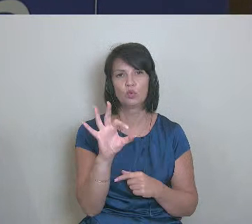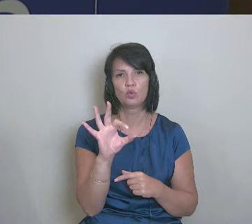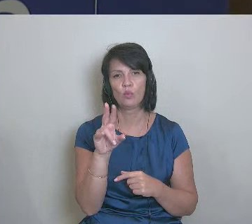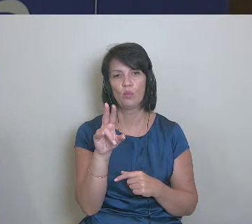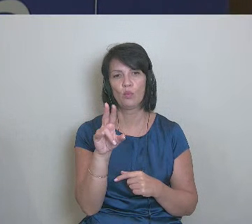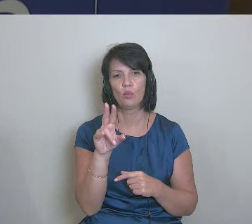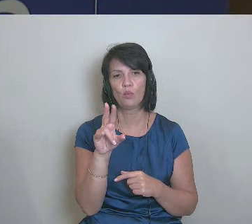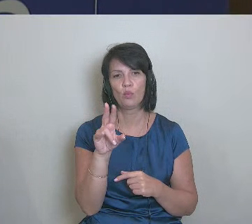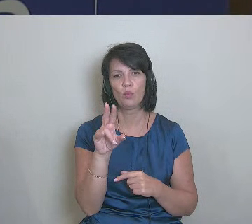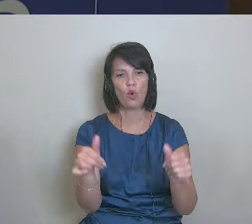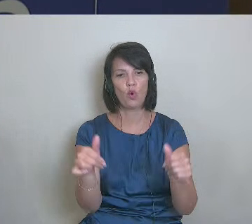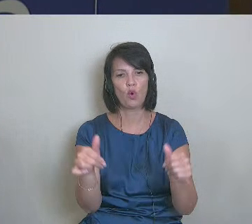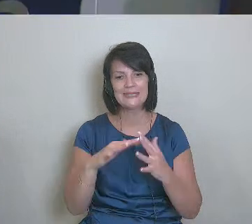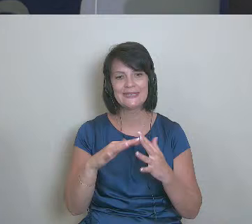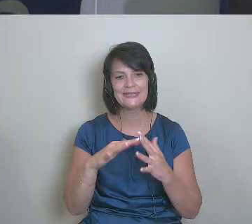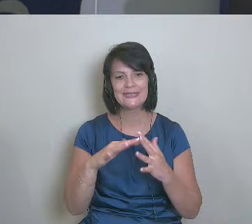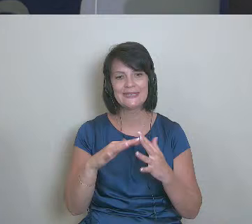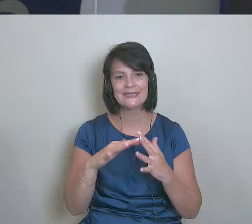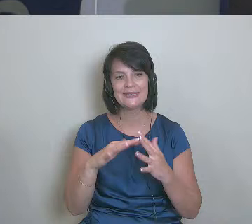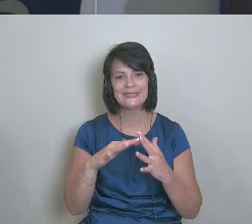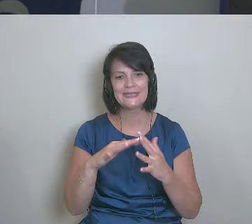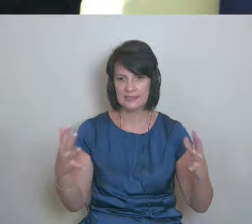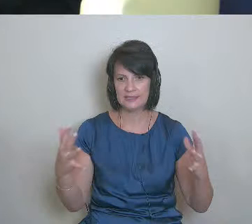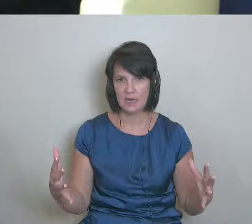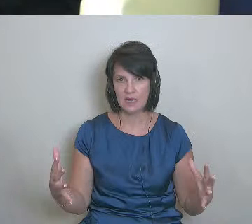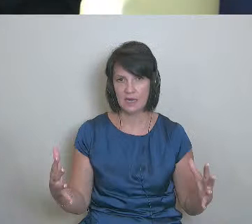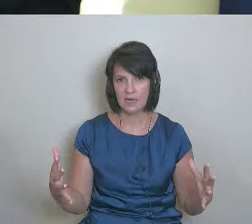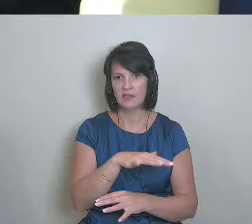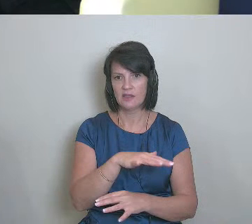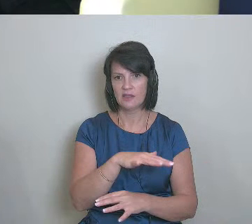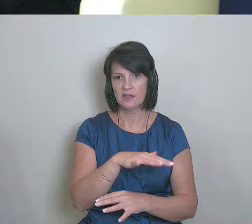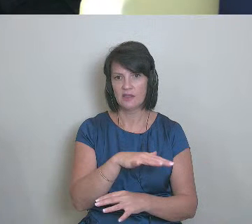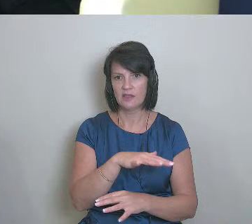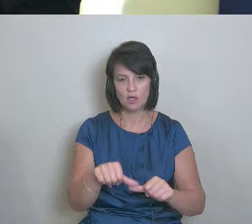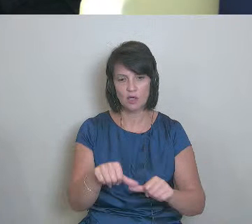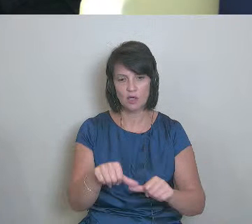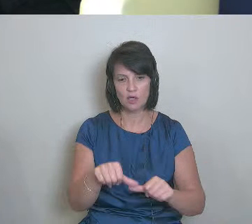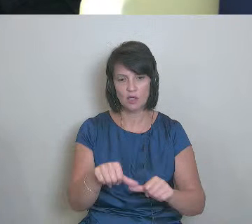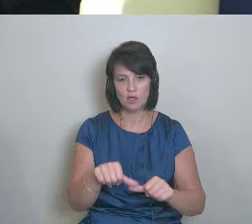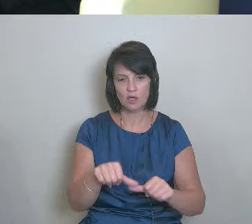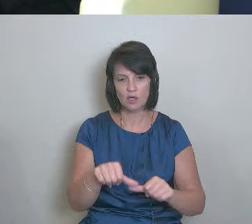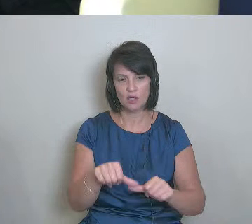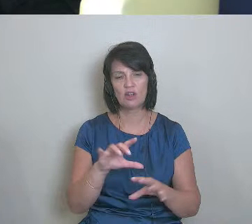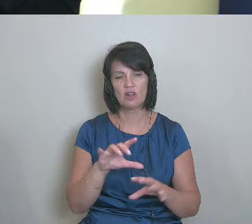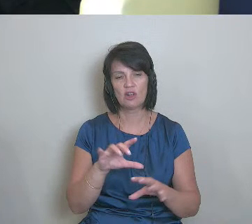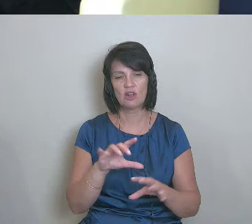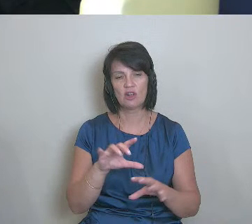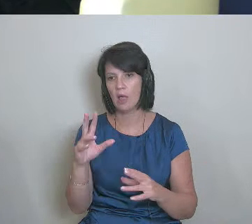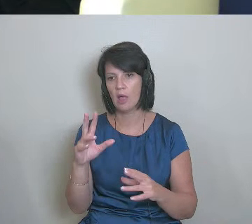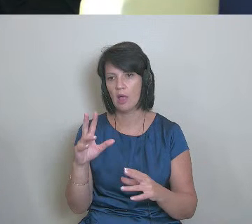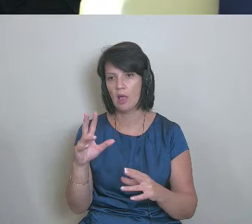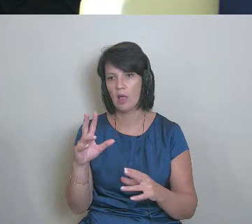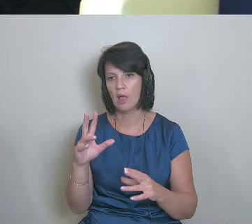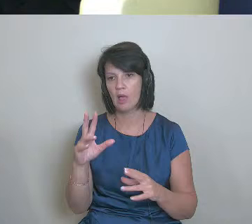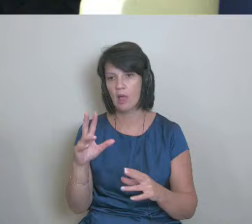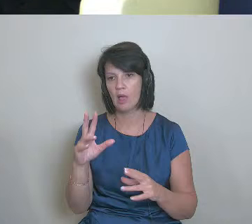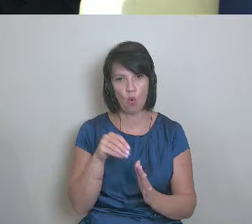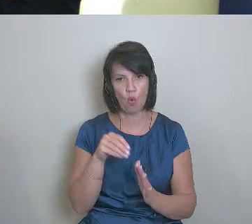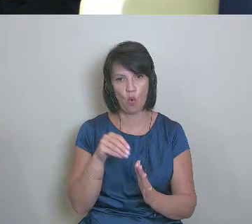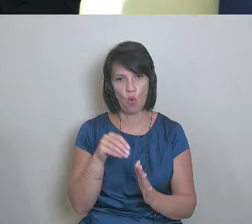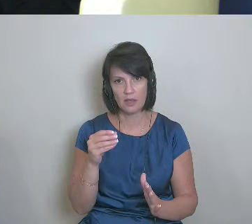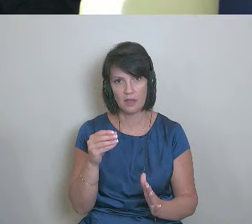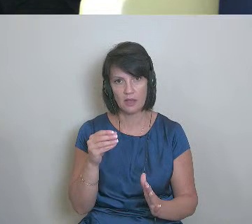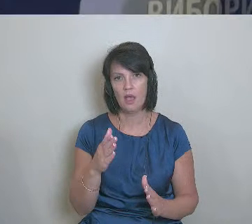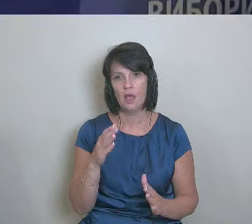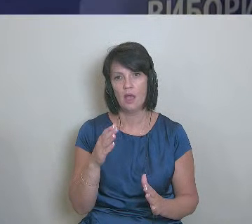because when it comes to village and segment TCs, most of